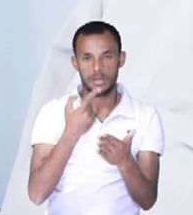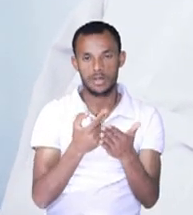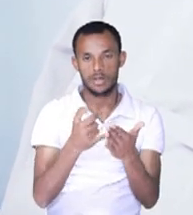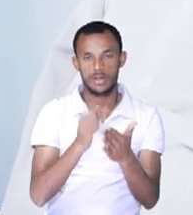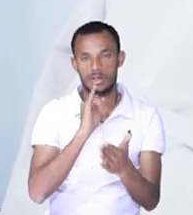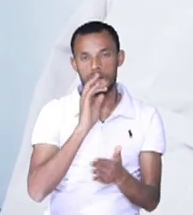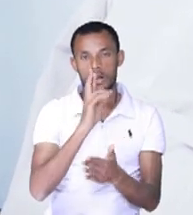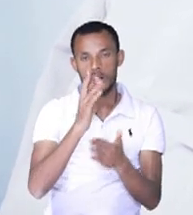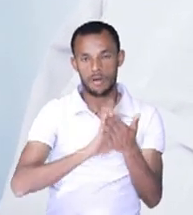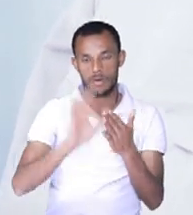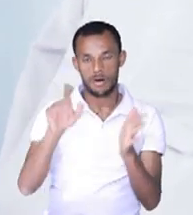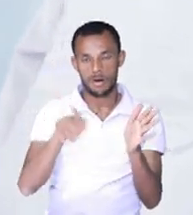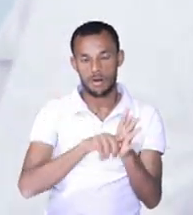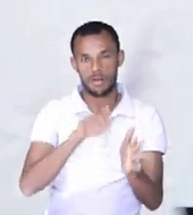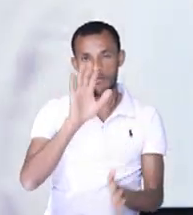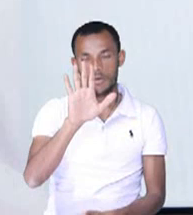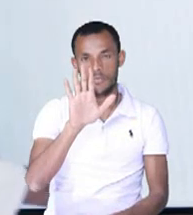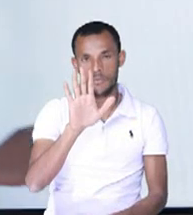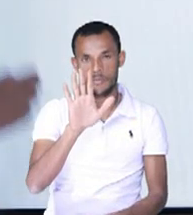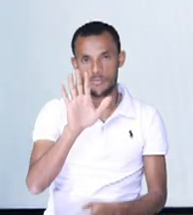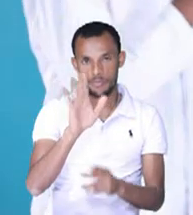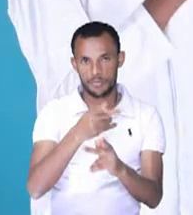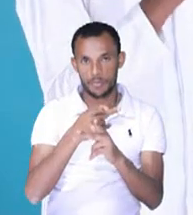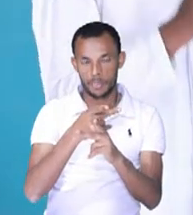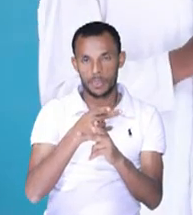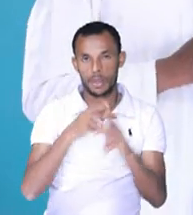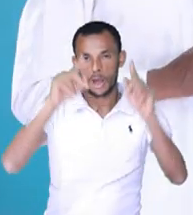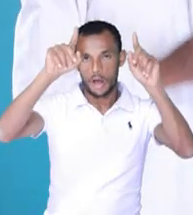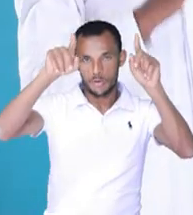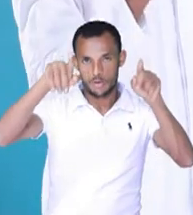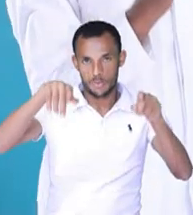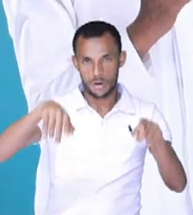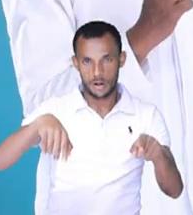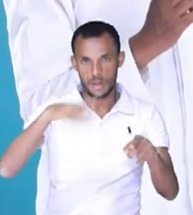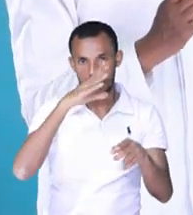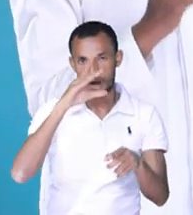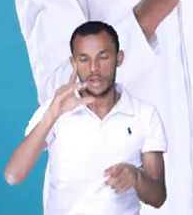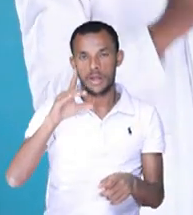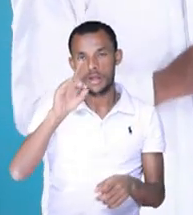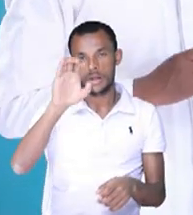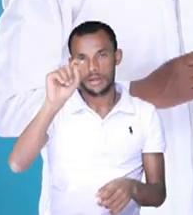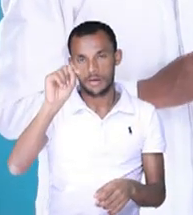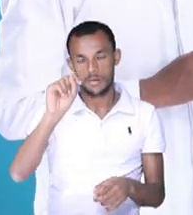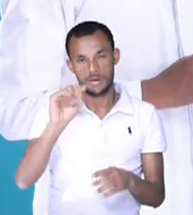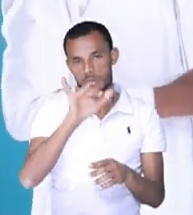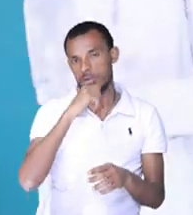is a real number, -5. Take care. Absolute value and determinant are not the same.